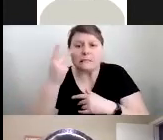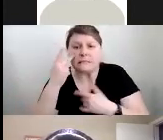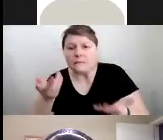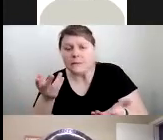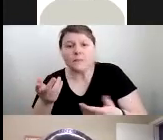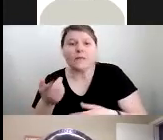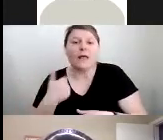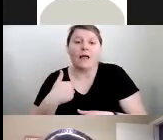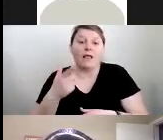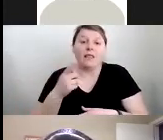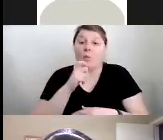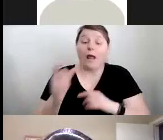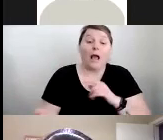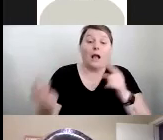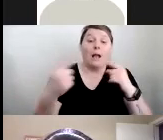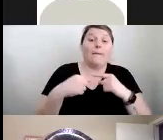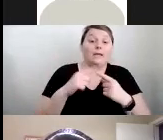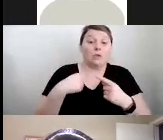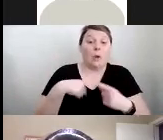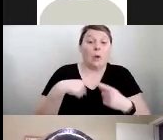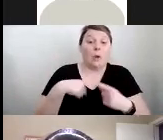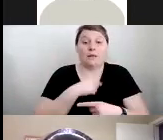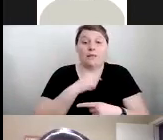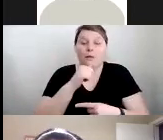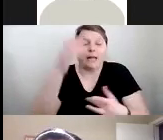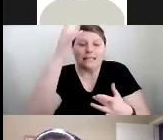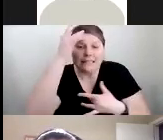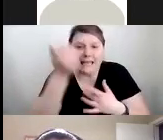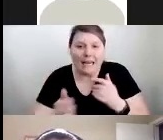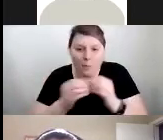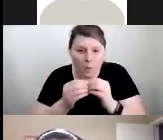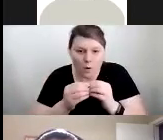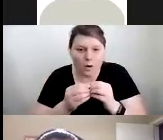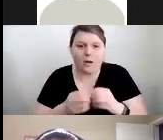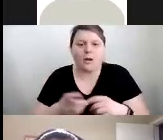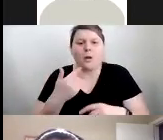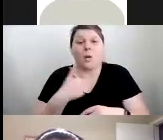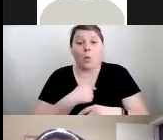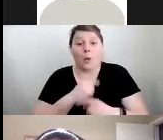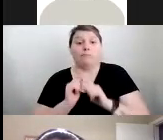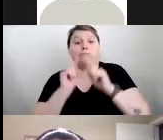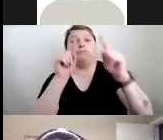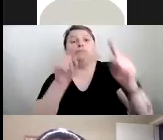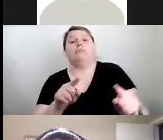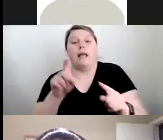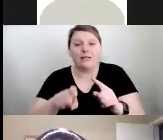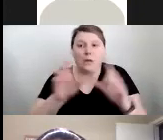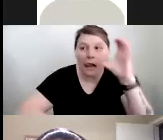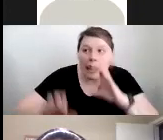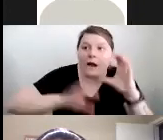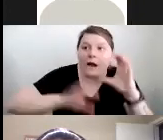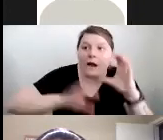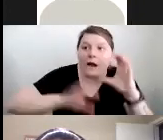weren't coming to us at that point because they weren't sick anymore, or at least sick enough to come to us. So we actually had to find them throughout the